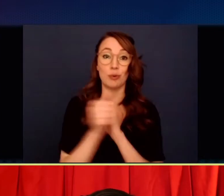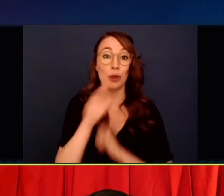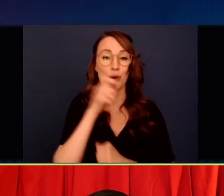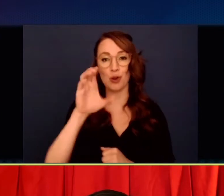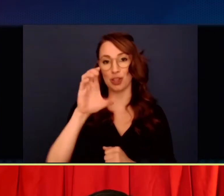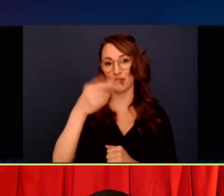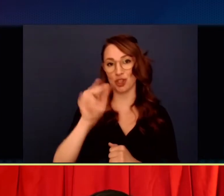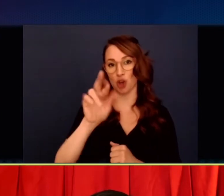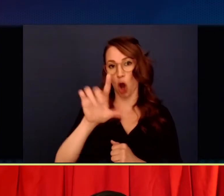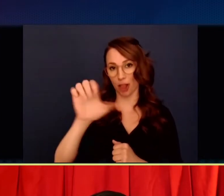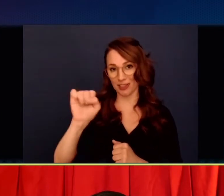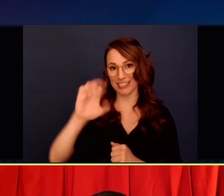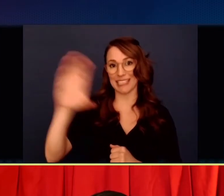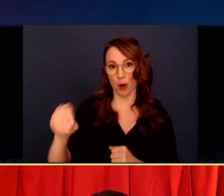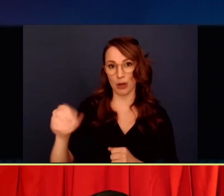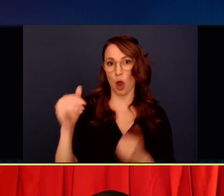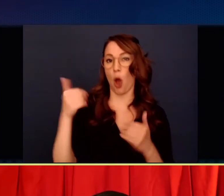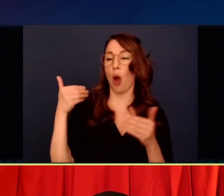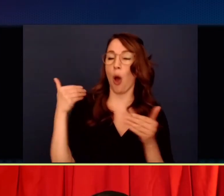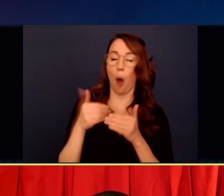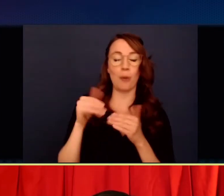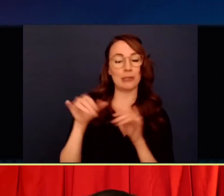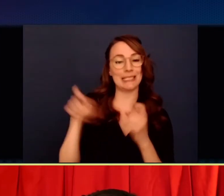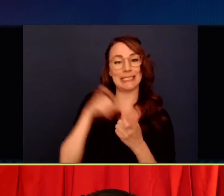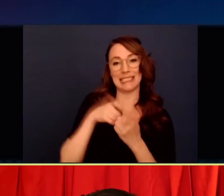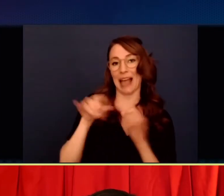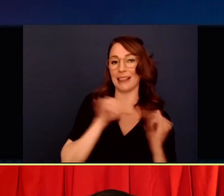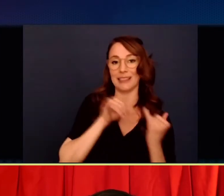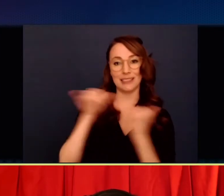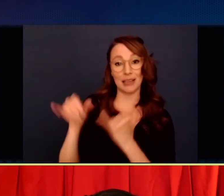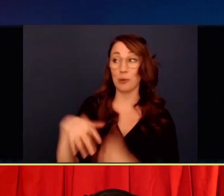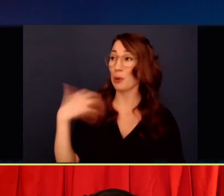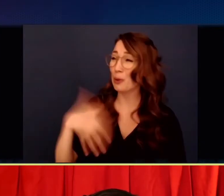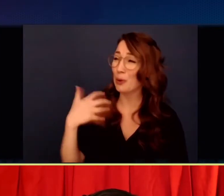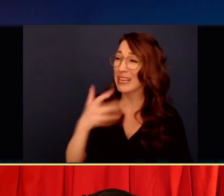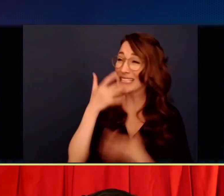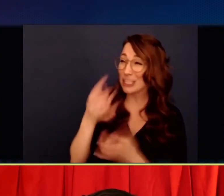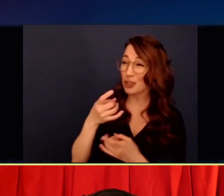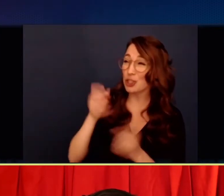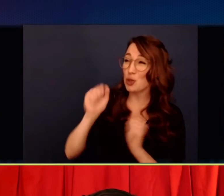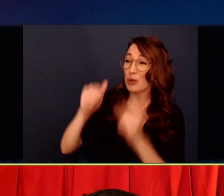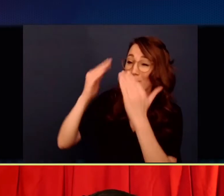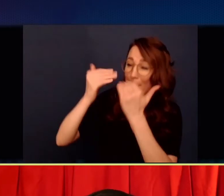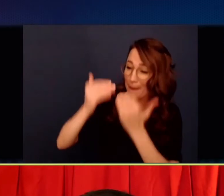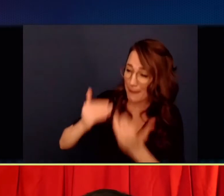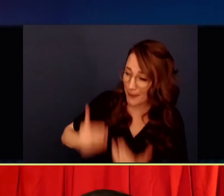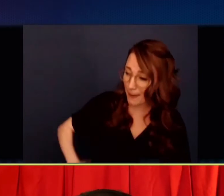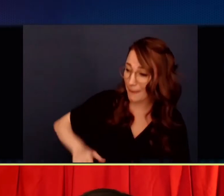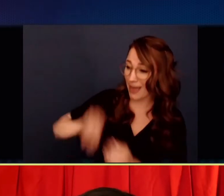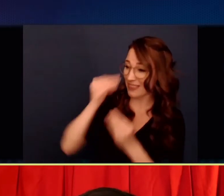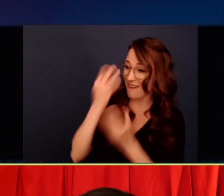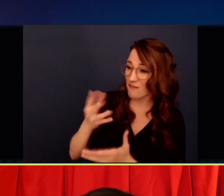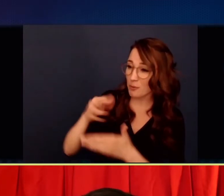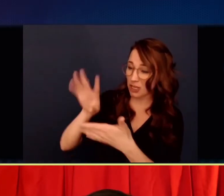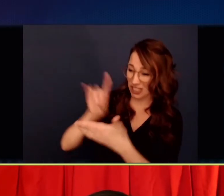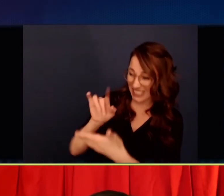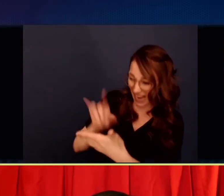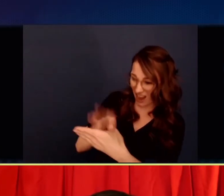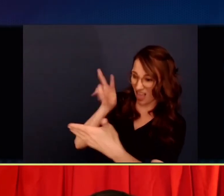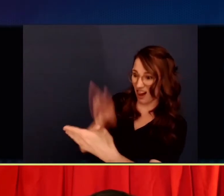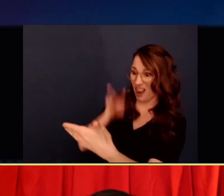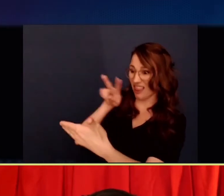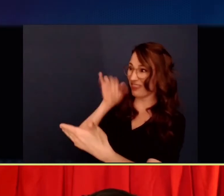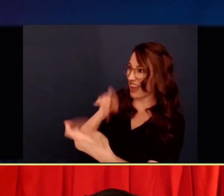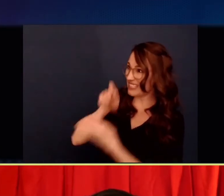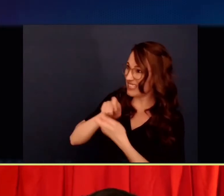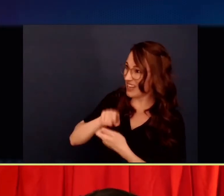the same. Yep. That's interesting. And you can break it down and see all of this information in this very detailed report. I started to look